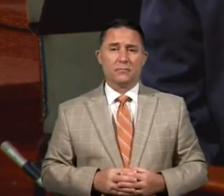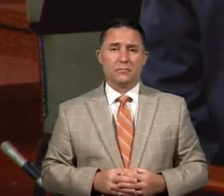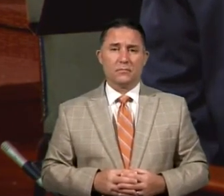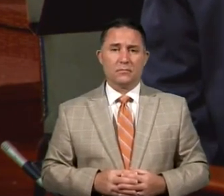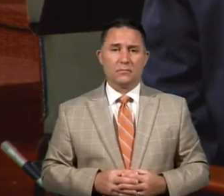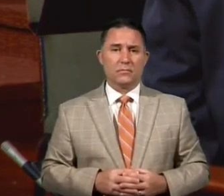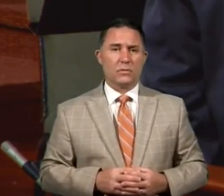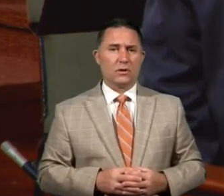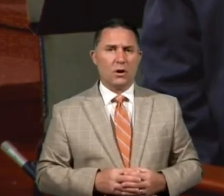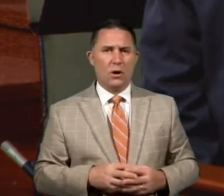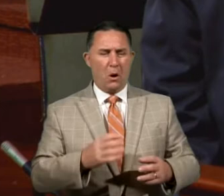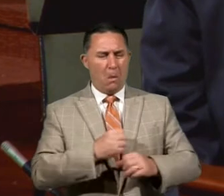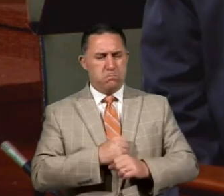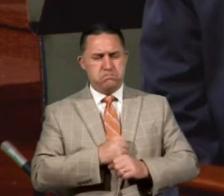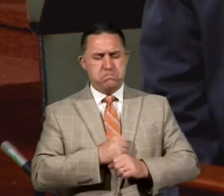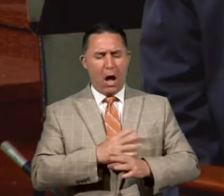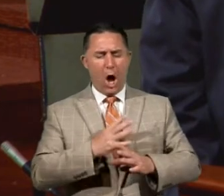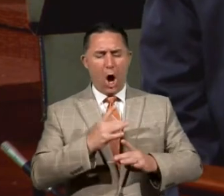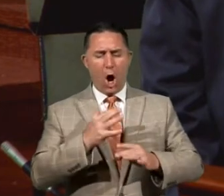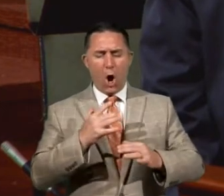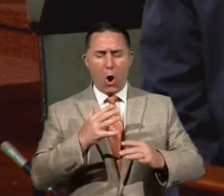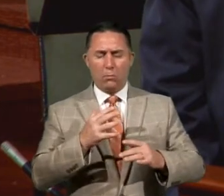He was blown to pieces